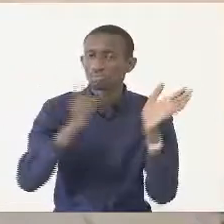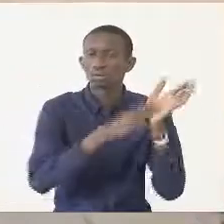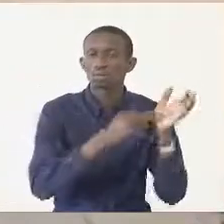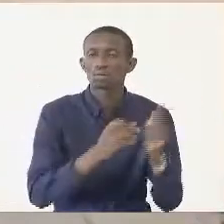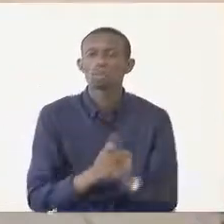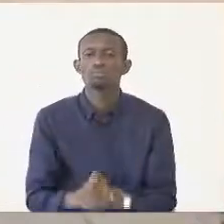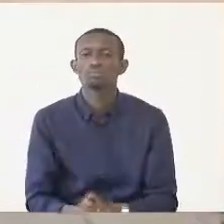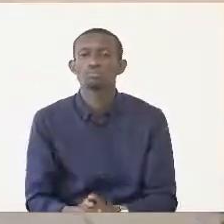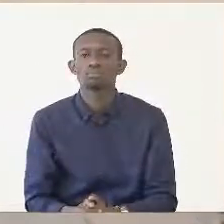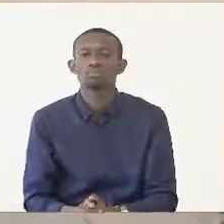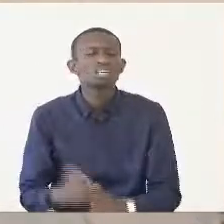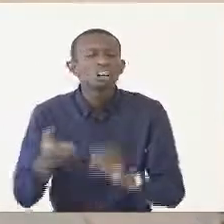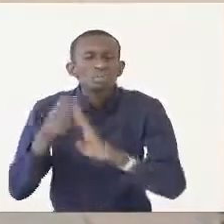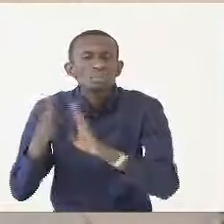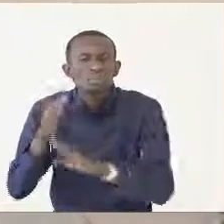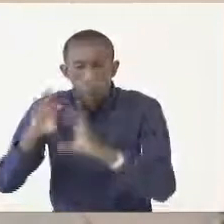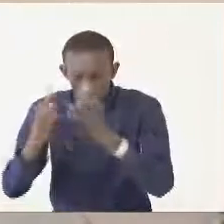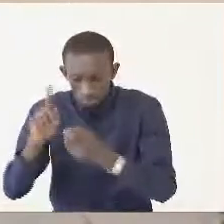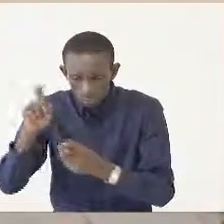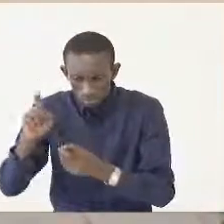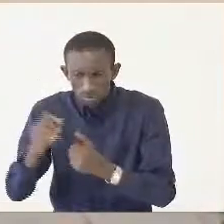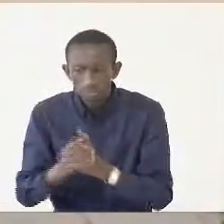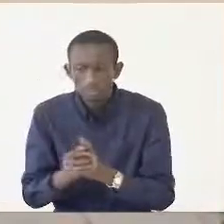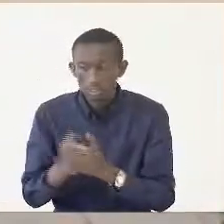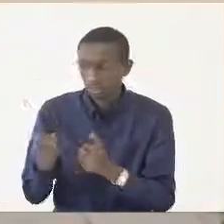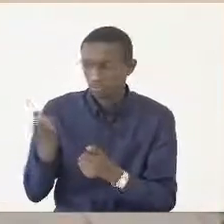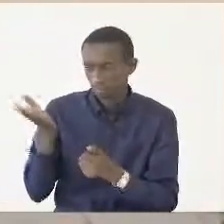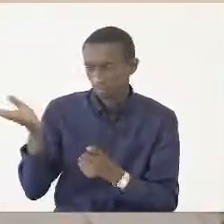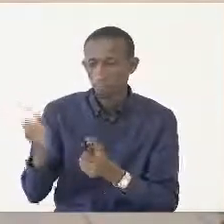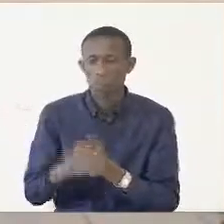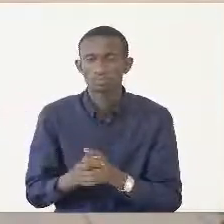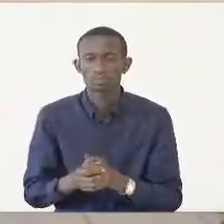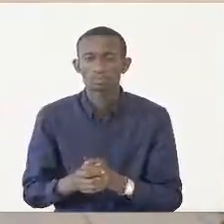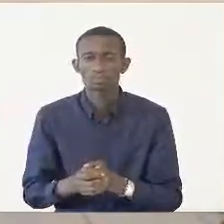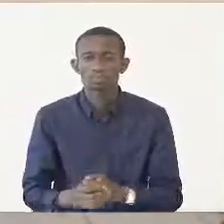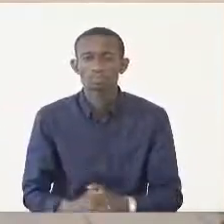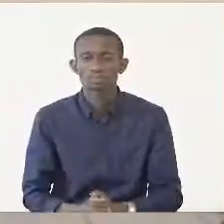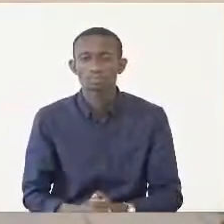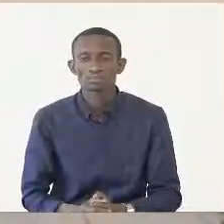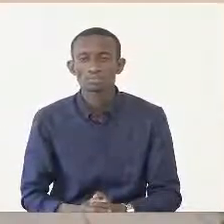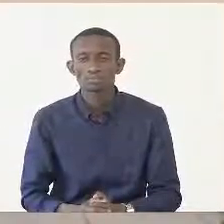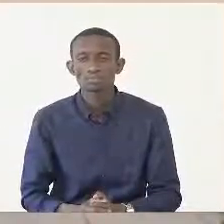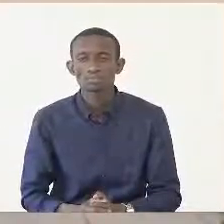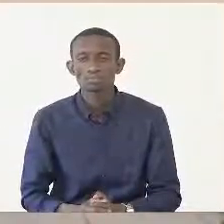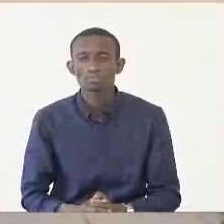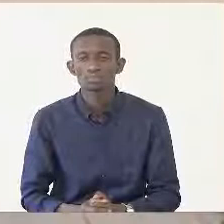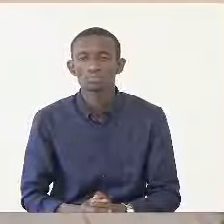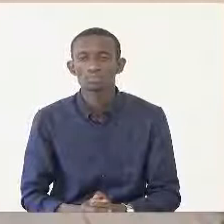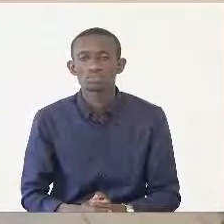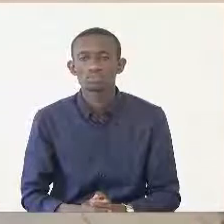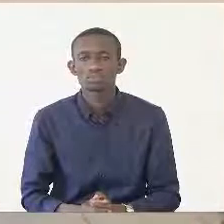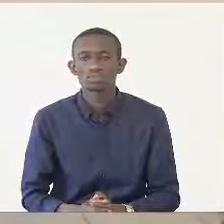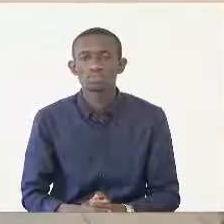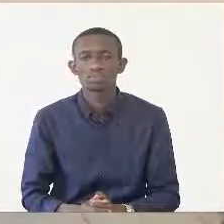have speed of the white is the one that we are going now to determine. And this is the V of the